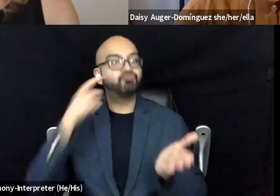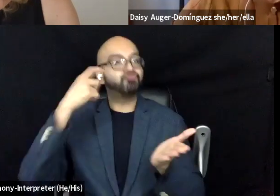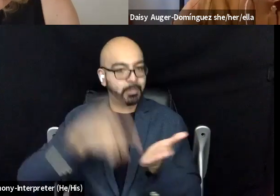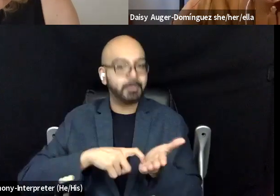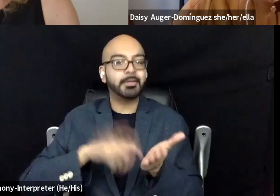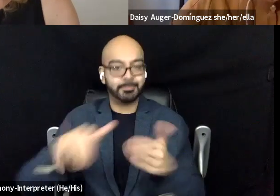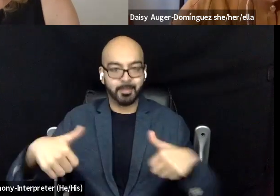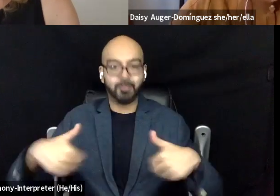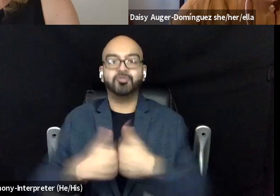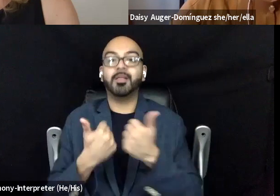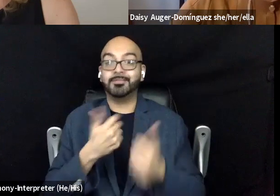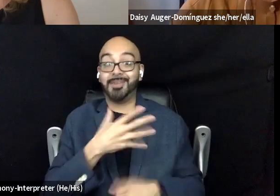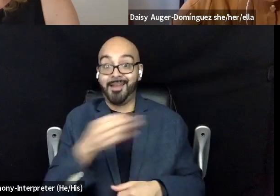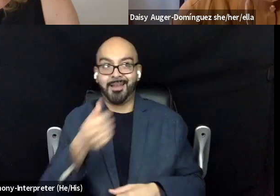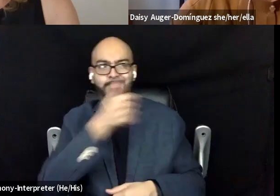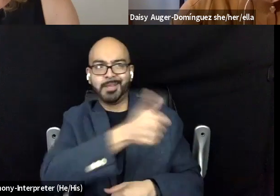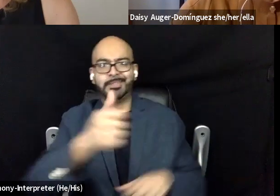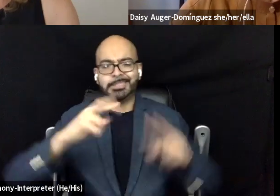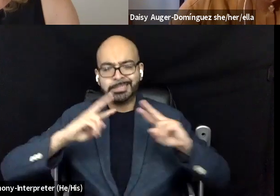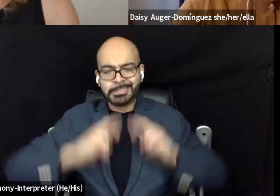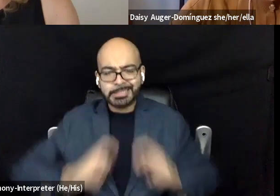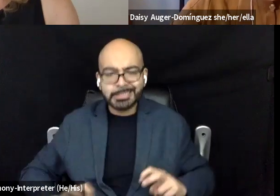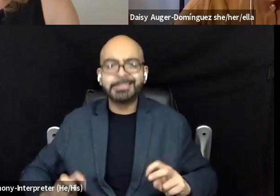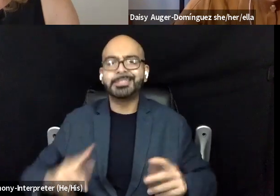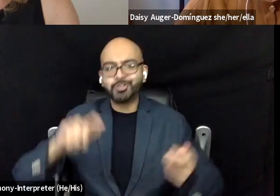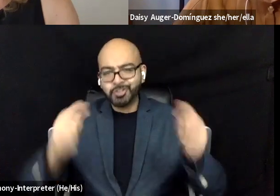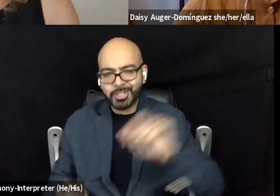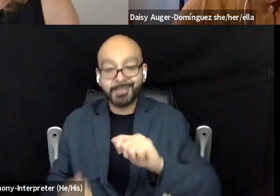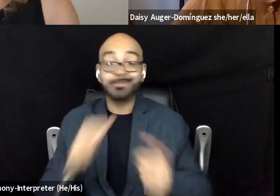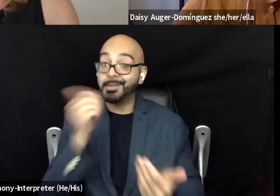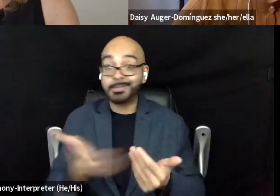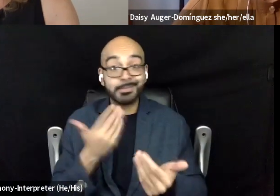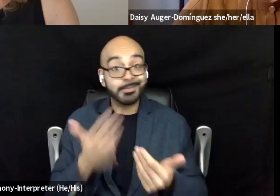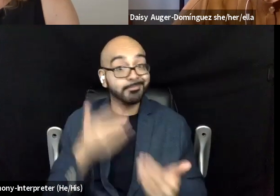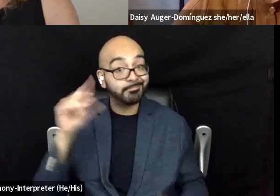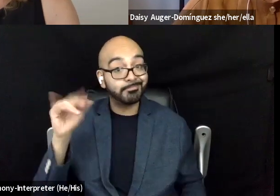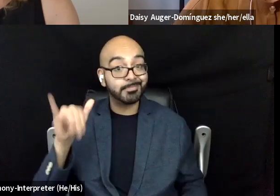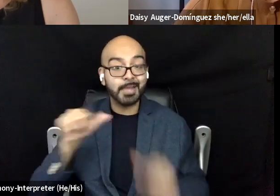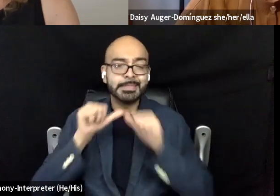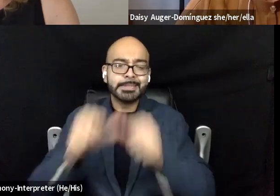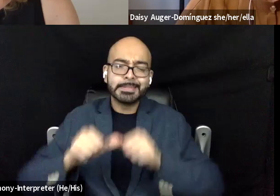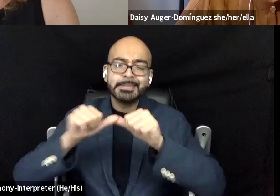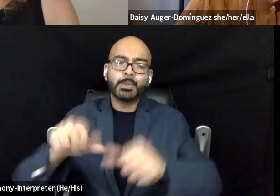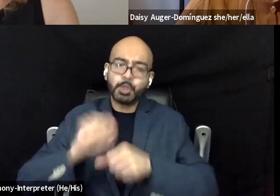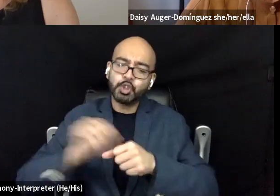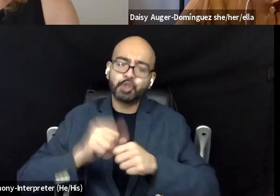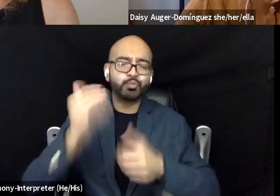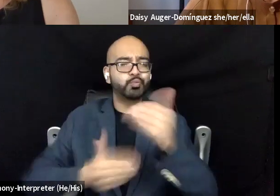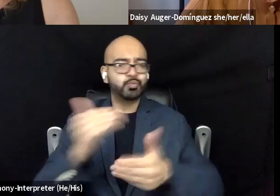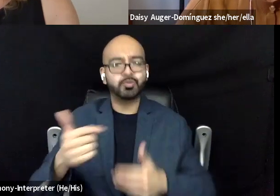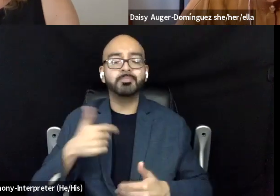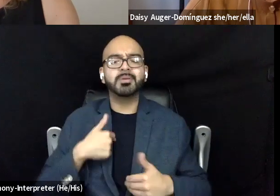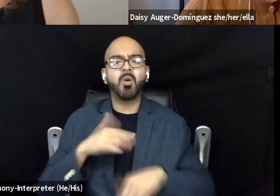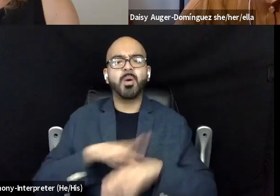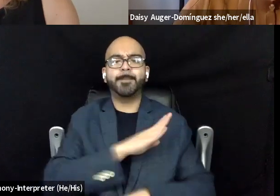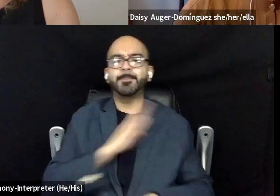challenge themselves to drive change. It's not easy again. It's a continual amount of work. I sit on the board of Planned Parenthood. I'm